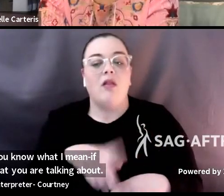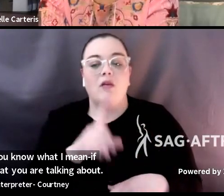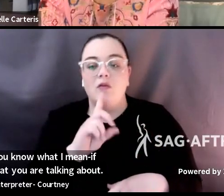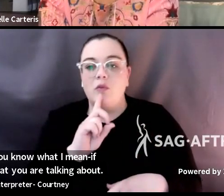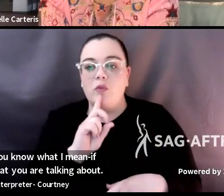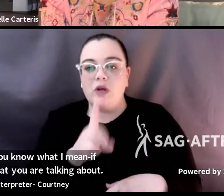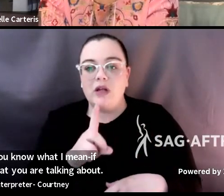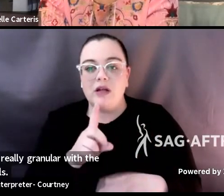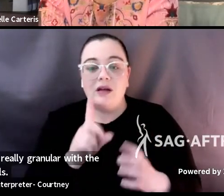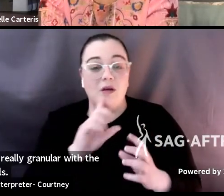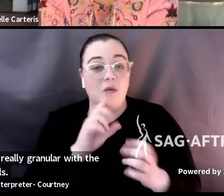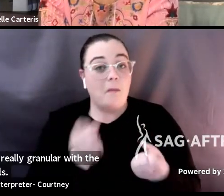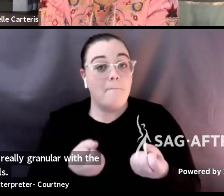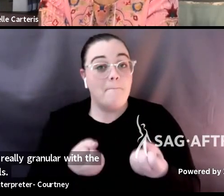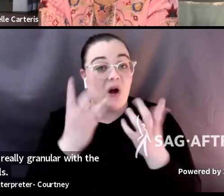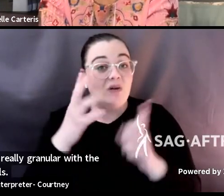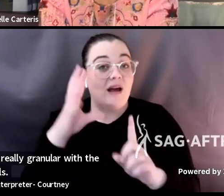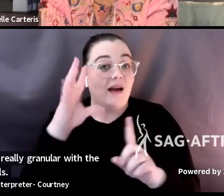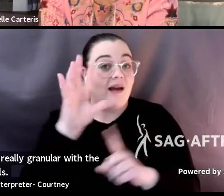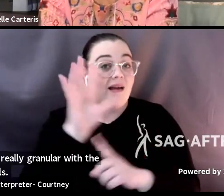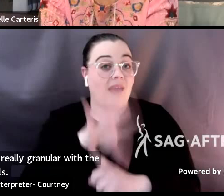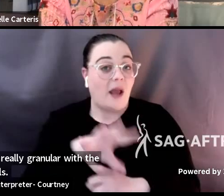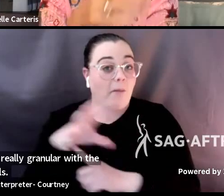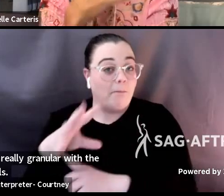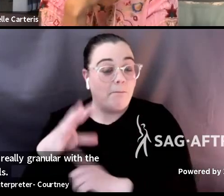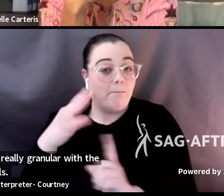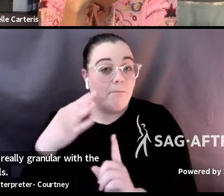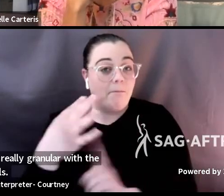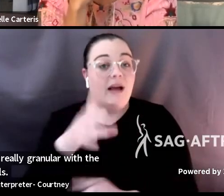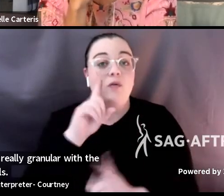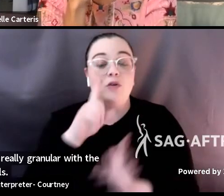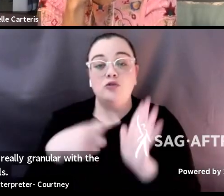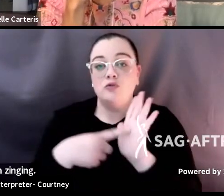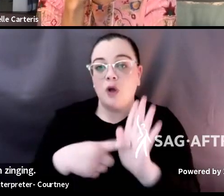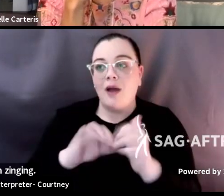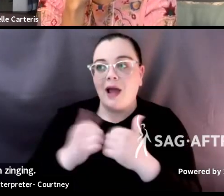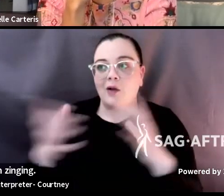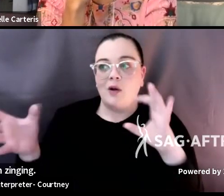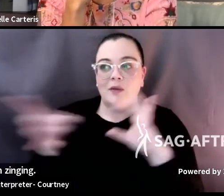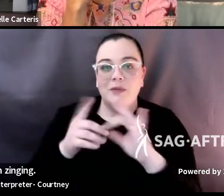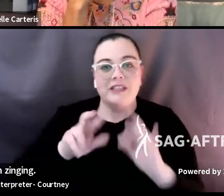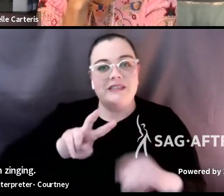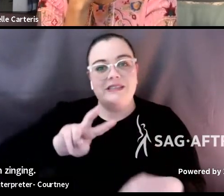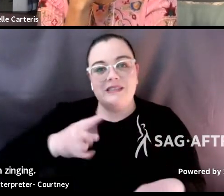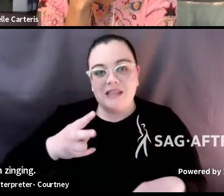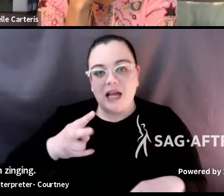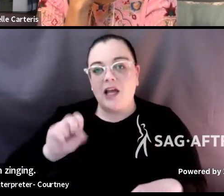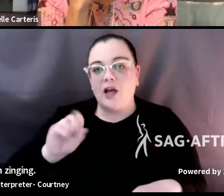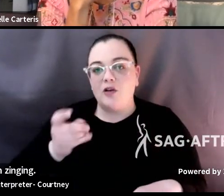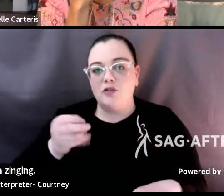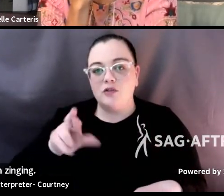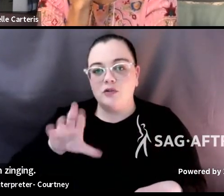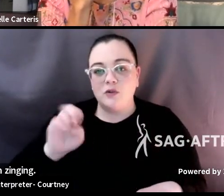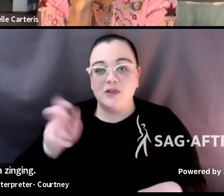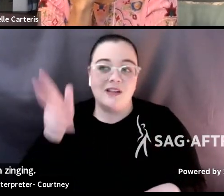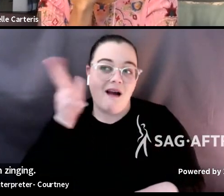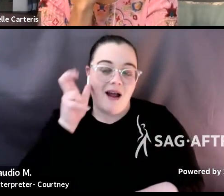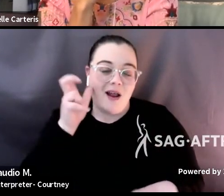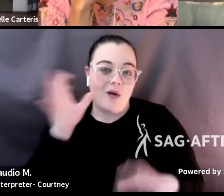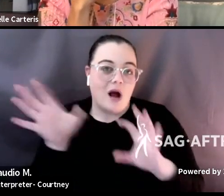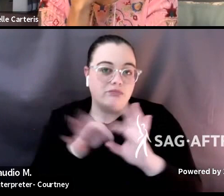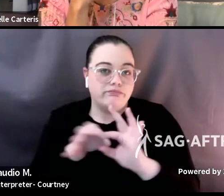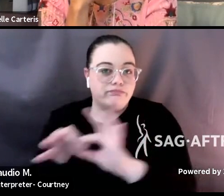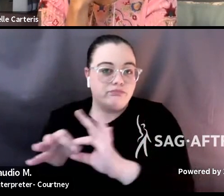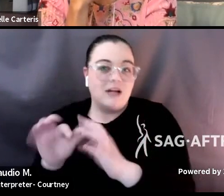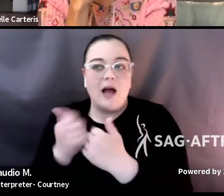do multicam syncing. We can show you how to sync second source audio if you're having a lav, capturing audio that's not attached to